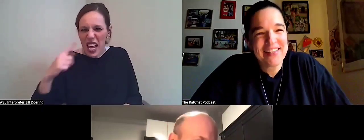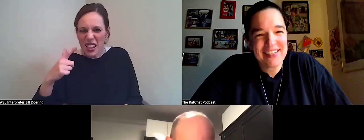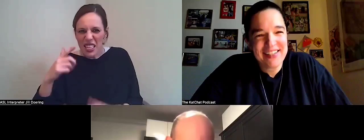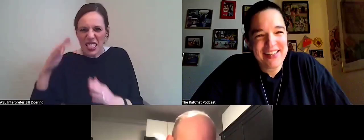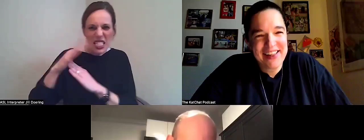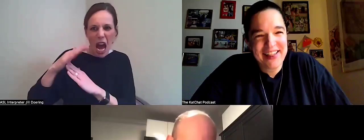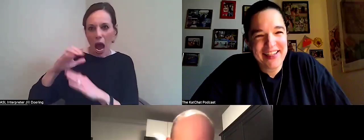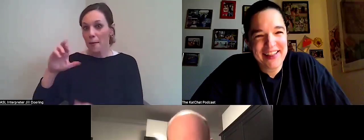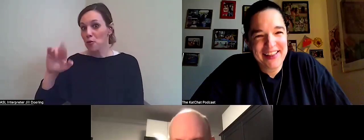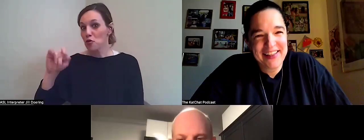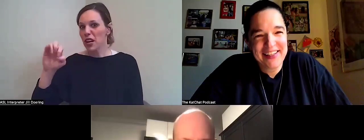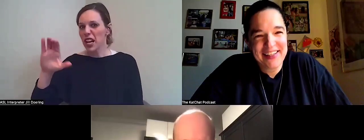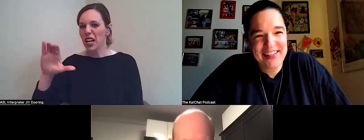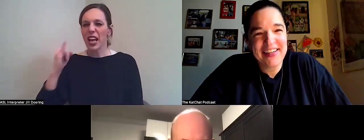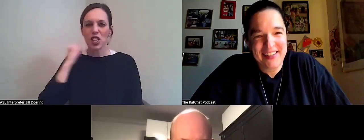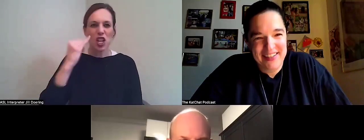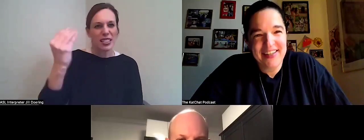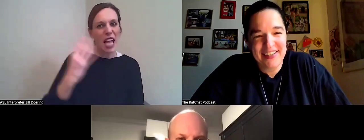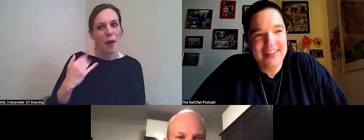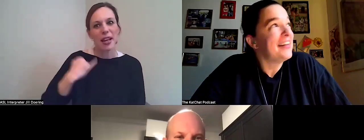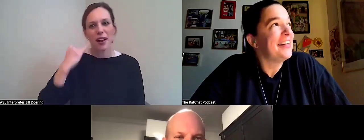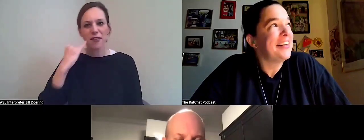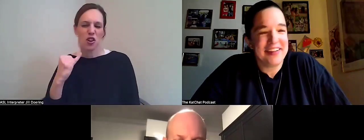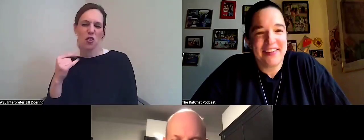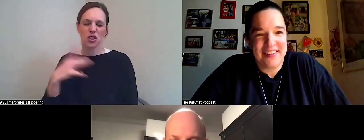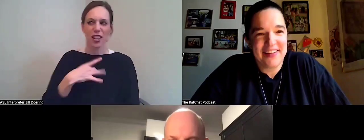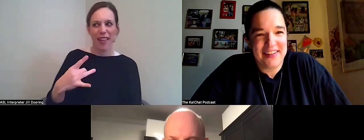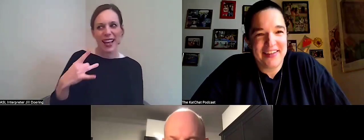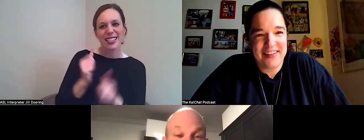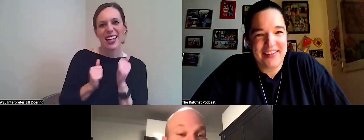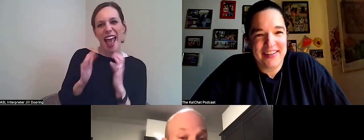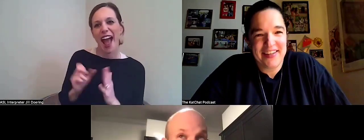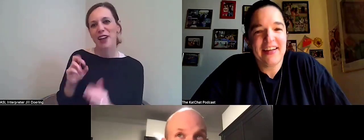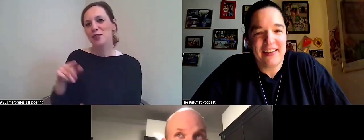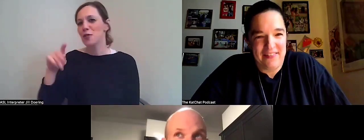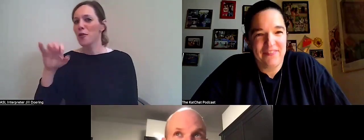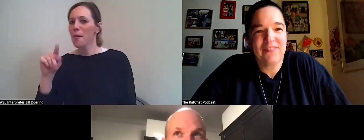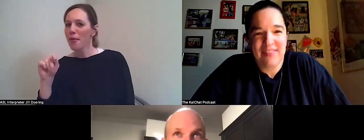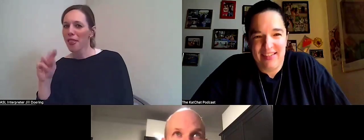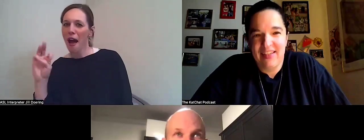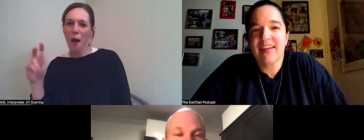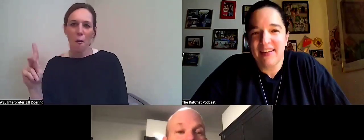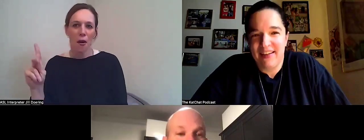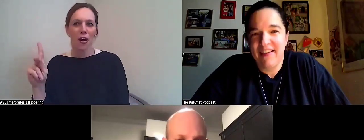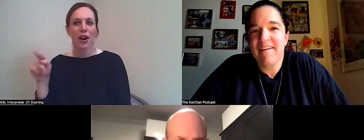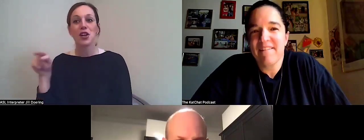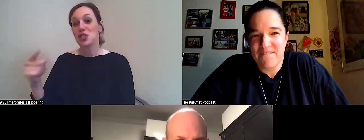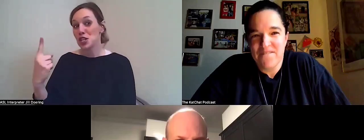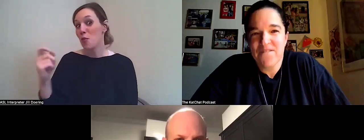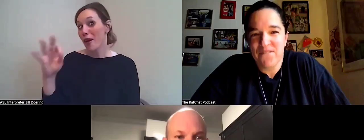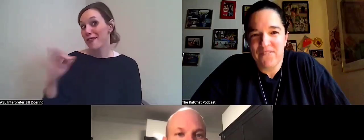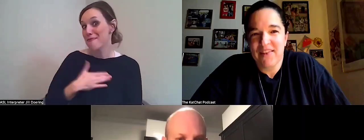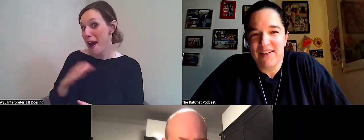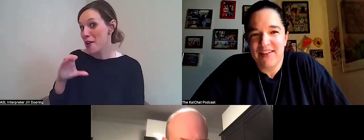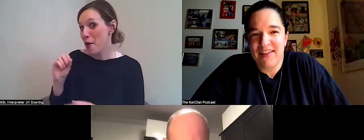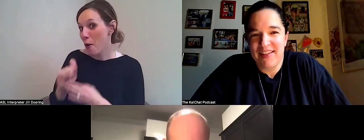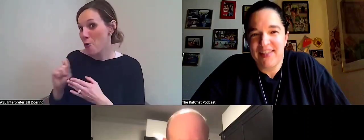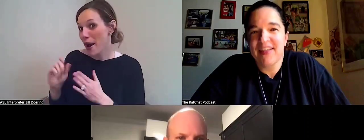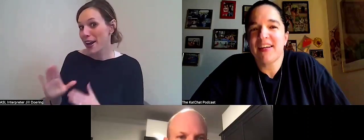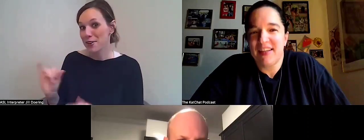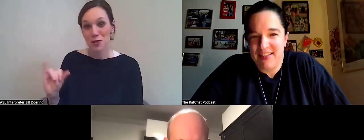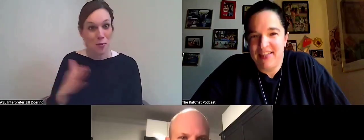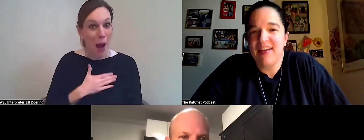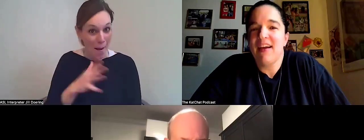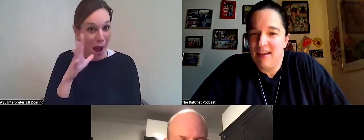the actors and if the plot worked. So she's also one of my co-writers. We write scripts